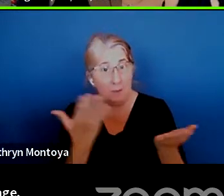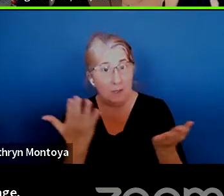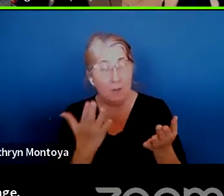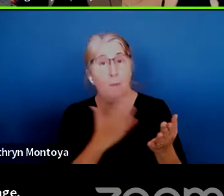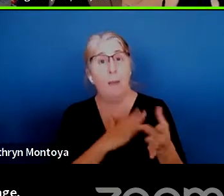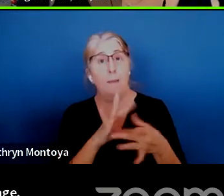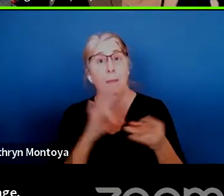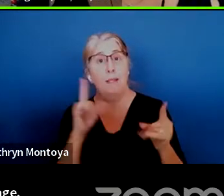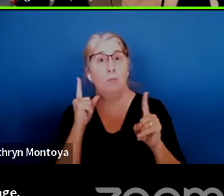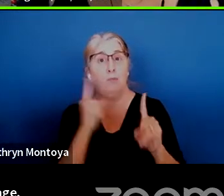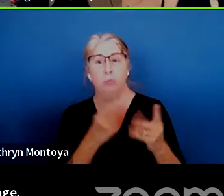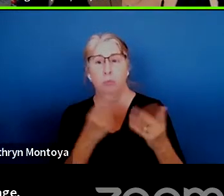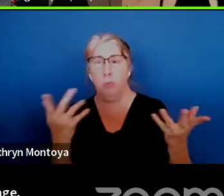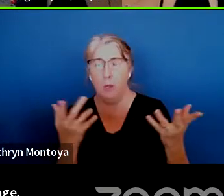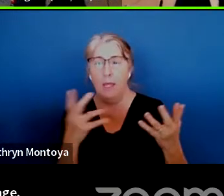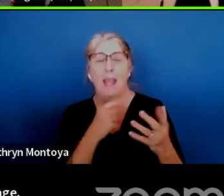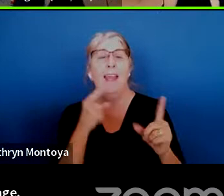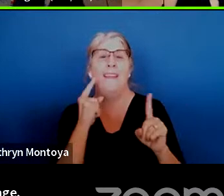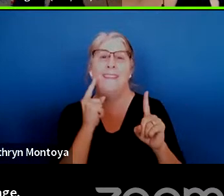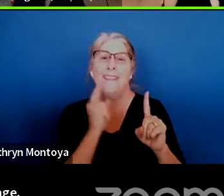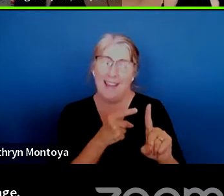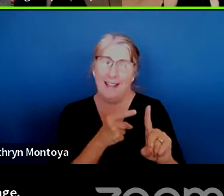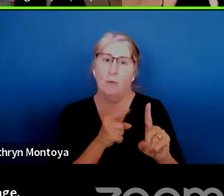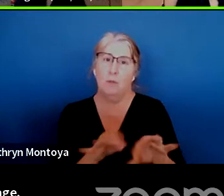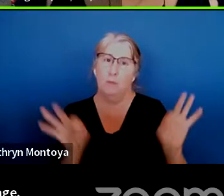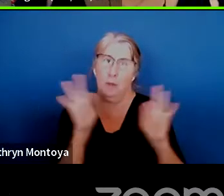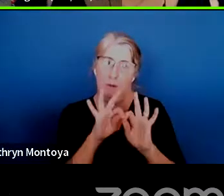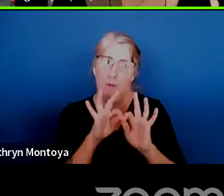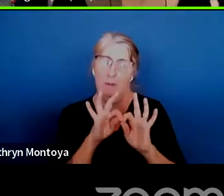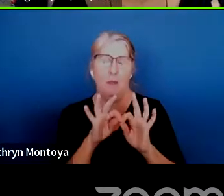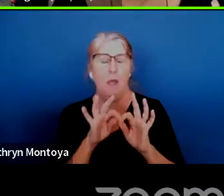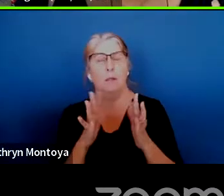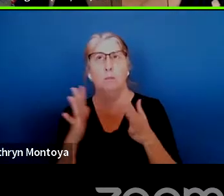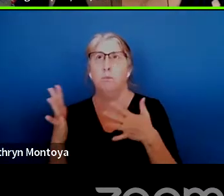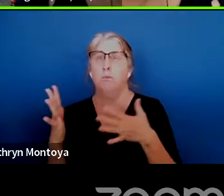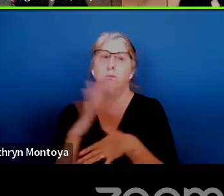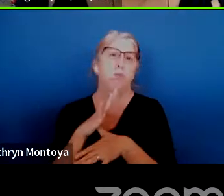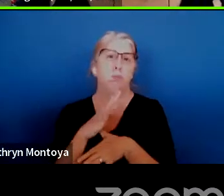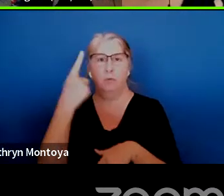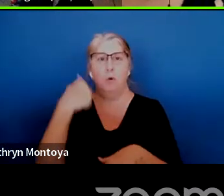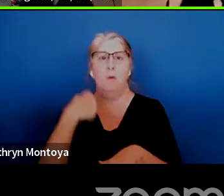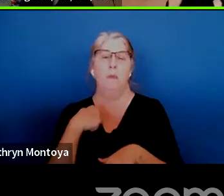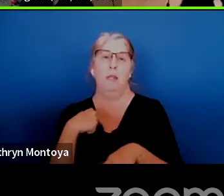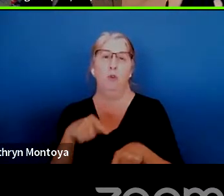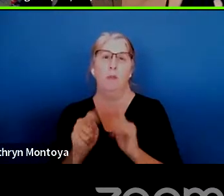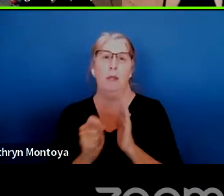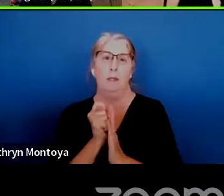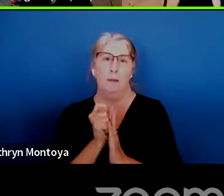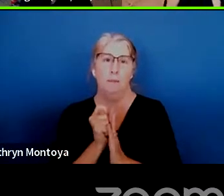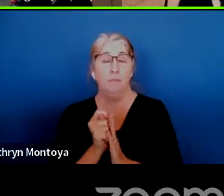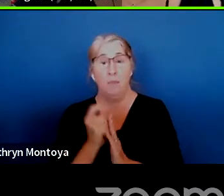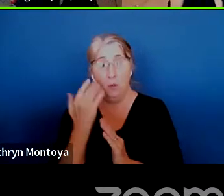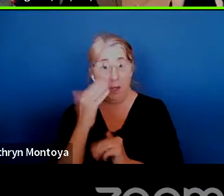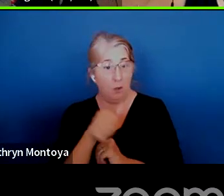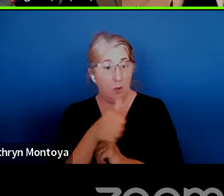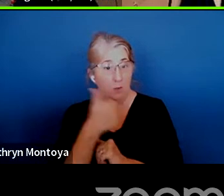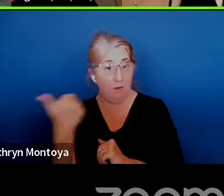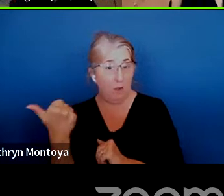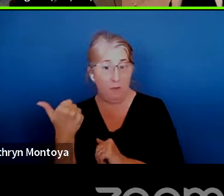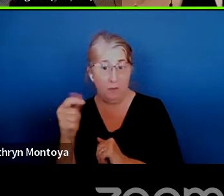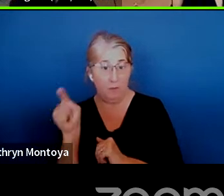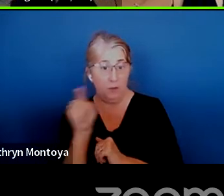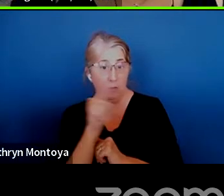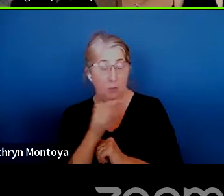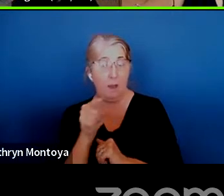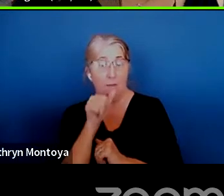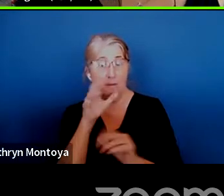is about, and that is what is paramount. That's the most important thing for me at that time. So I don't know if any of my other colleagues have dealt with that, but that's how